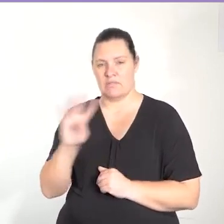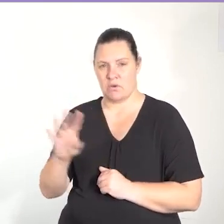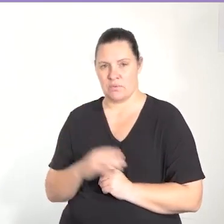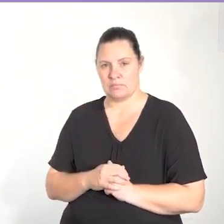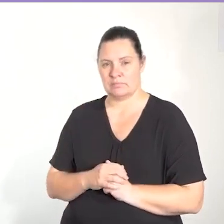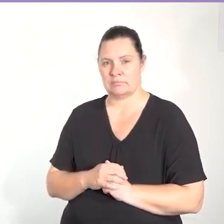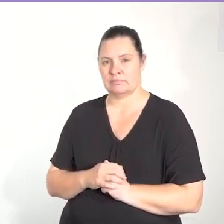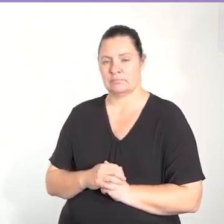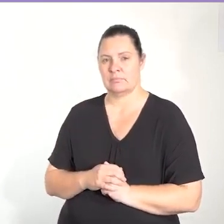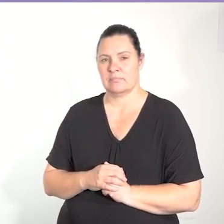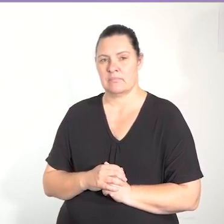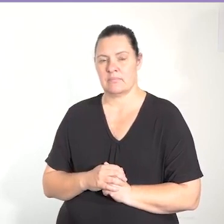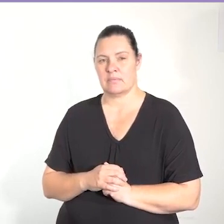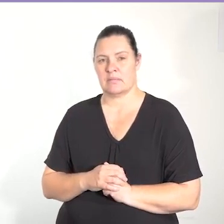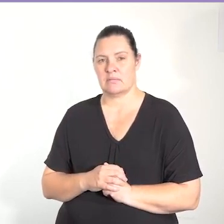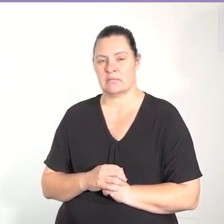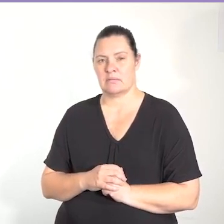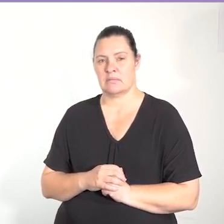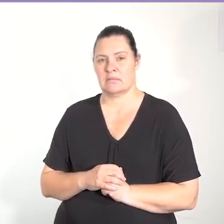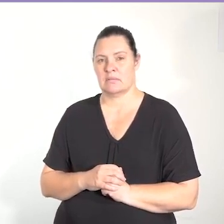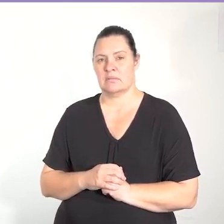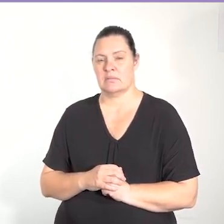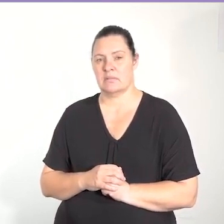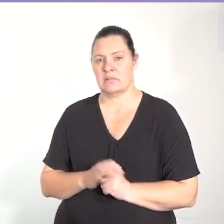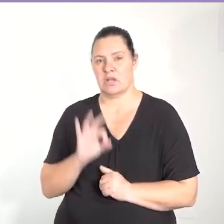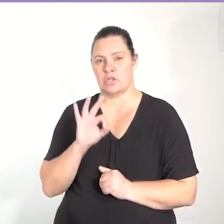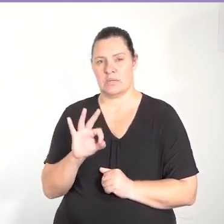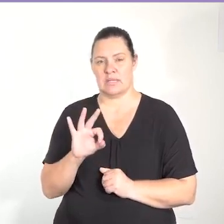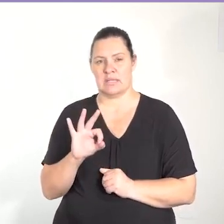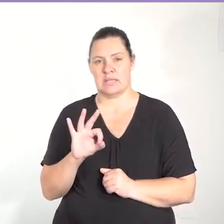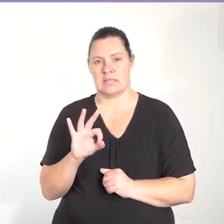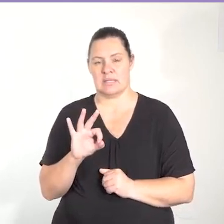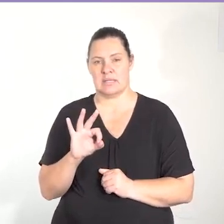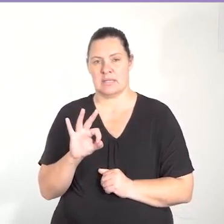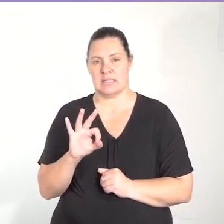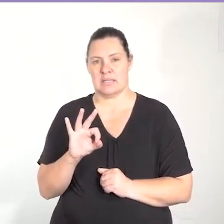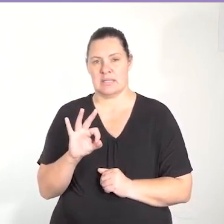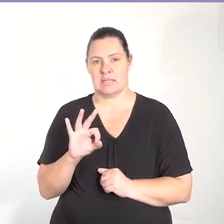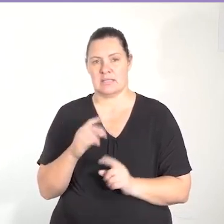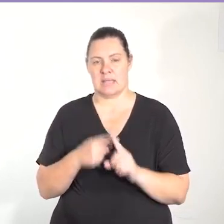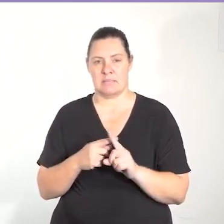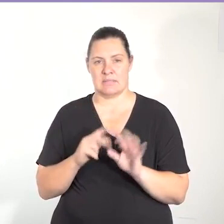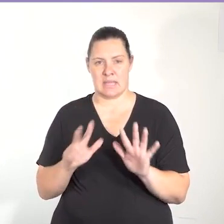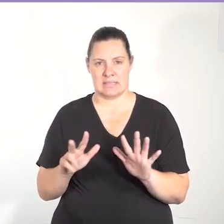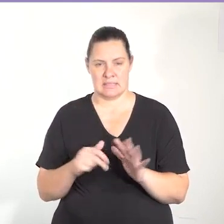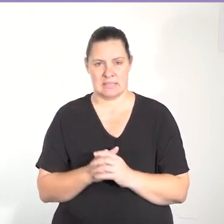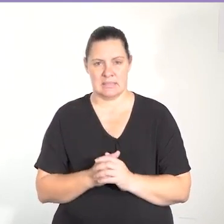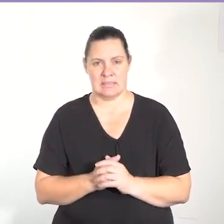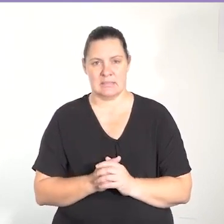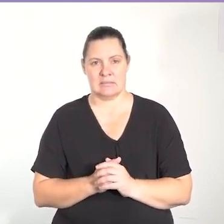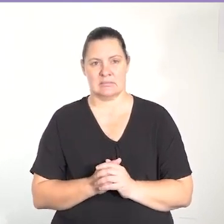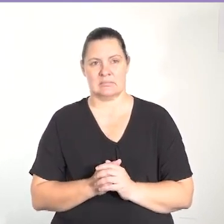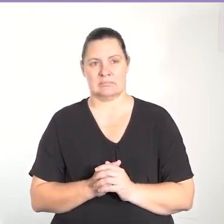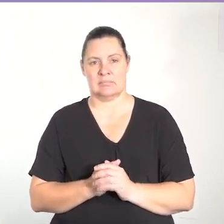24. 24 is our 3 times 8,